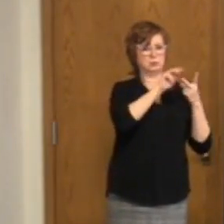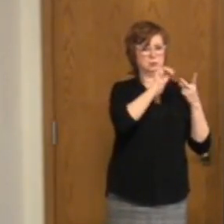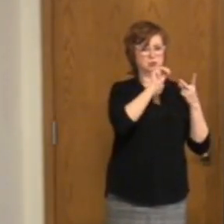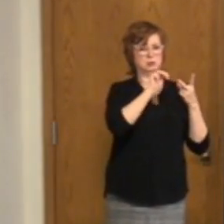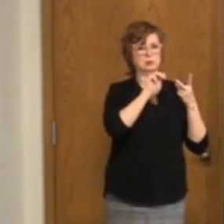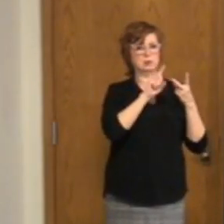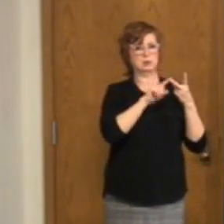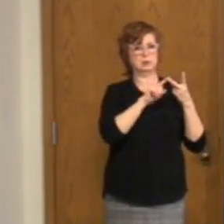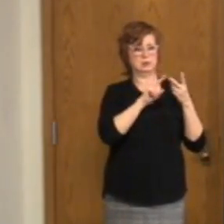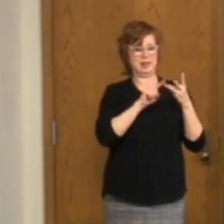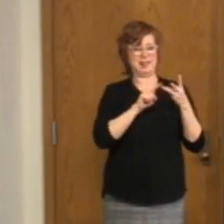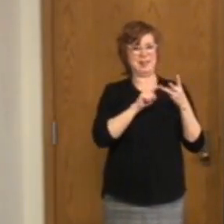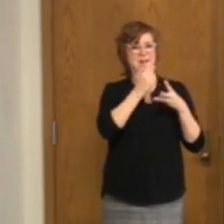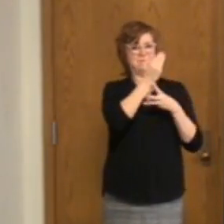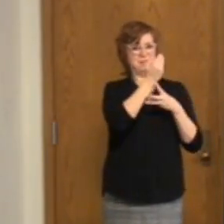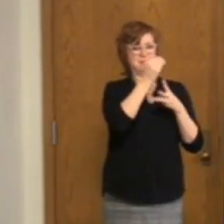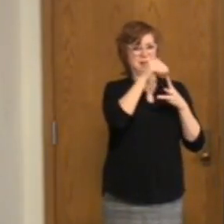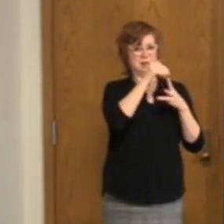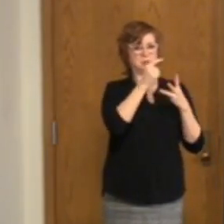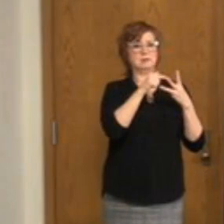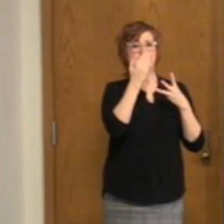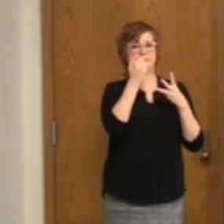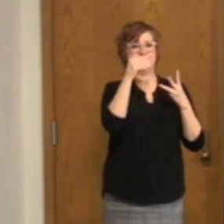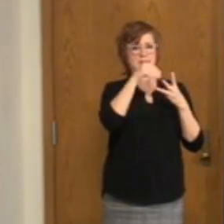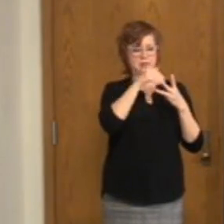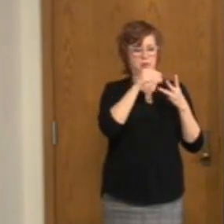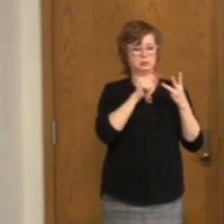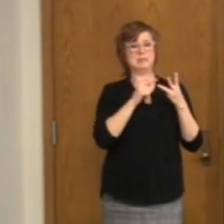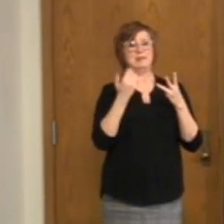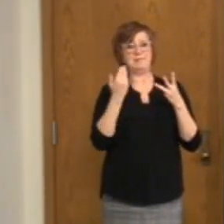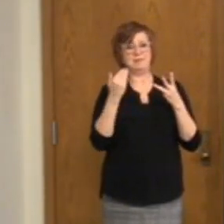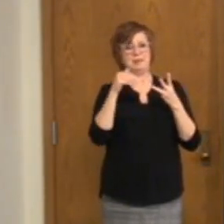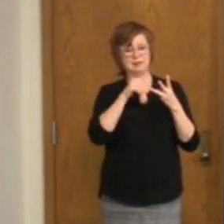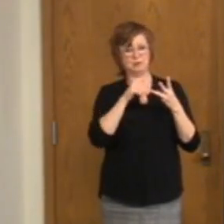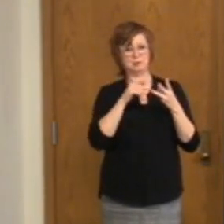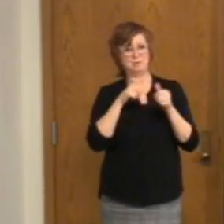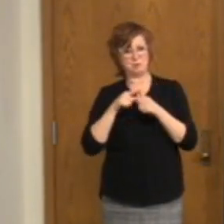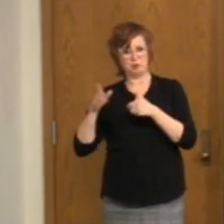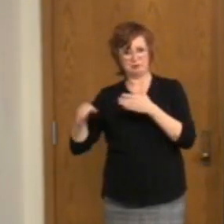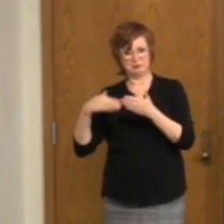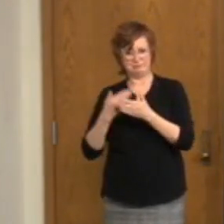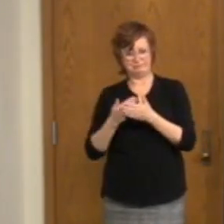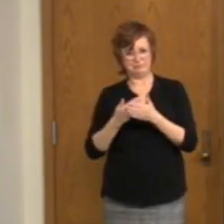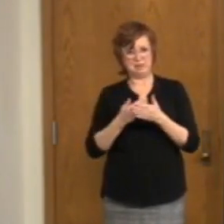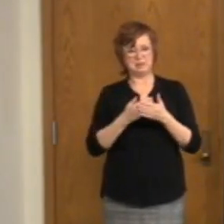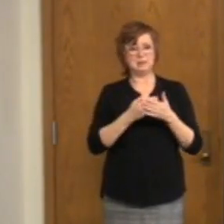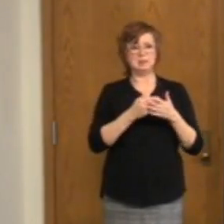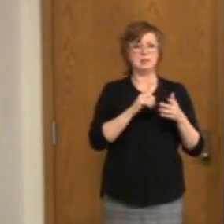which adds to about 100,000 plus of Pfizer and Moderna already in the system. And